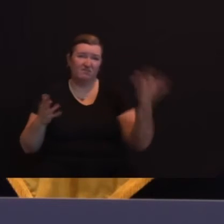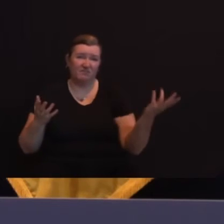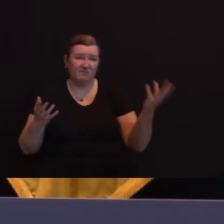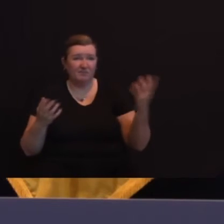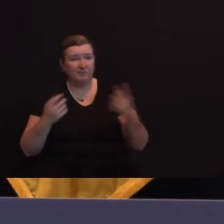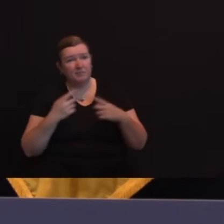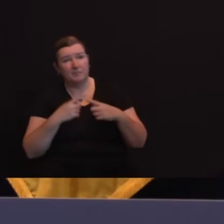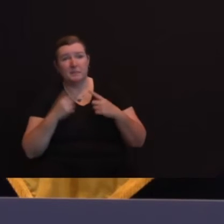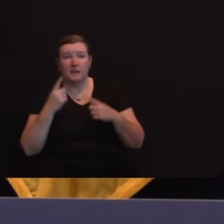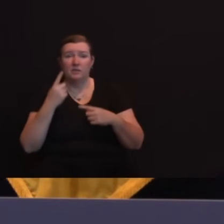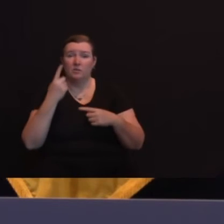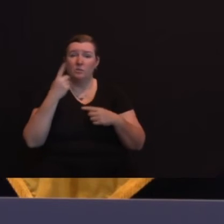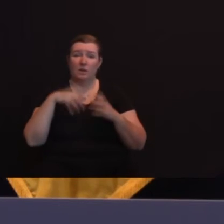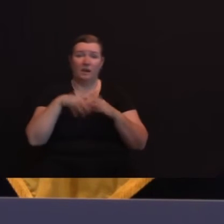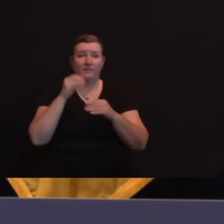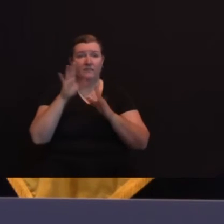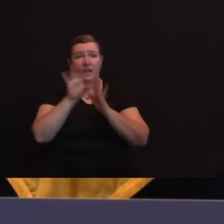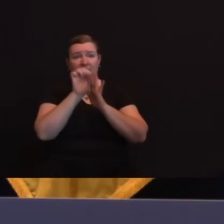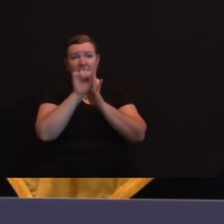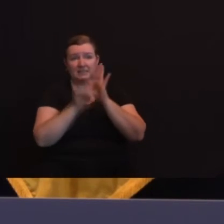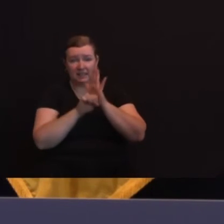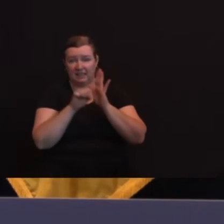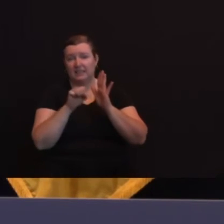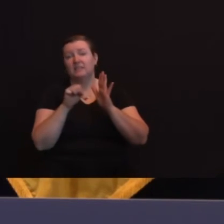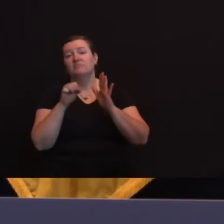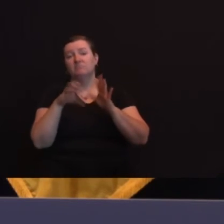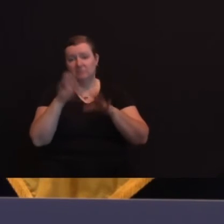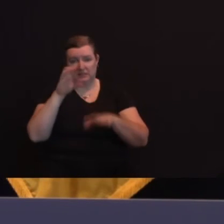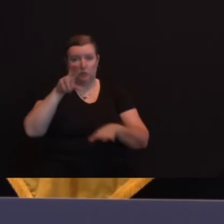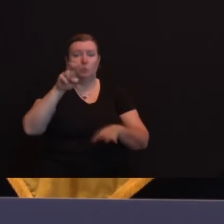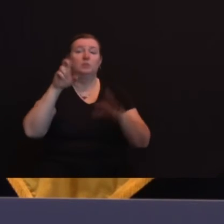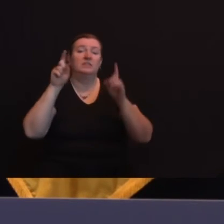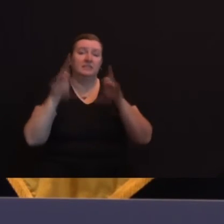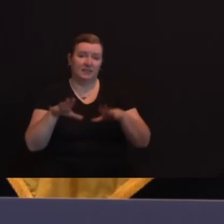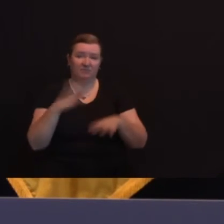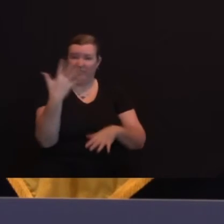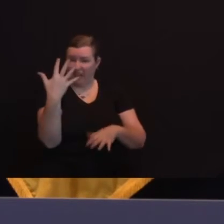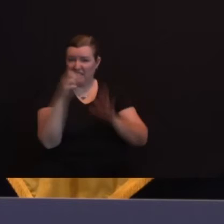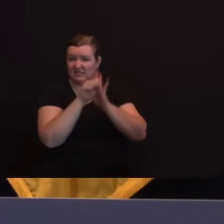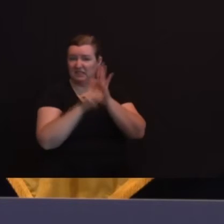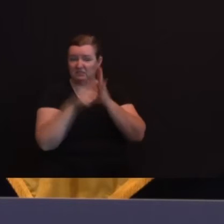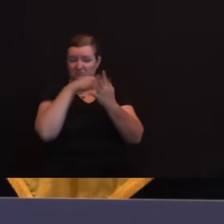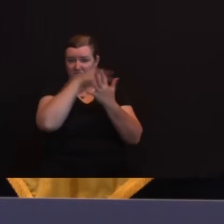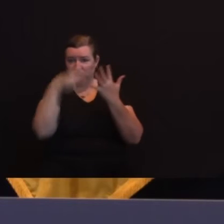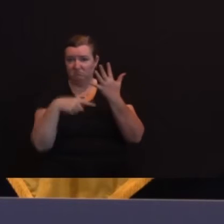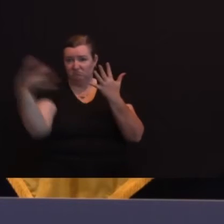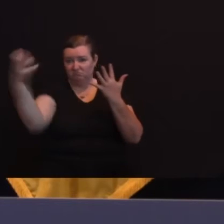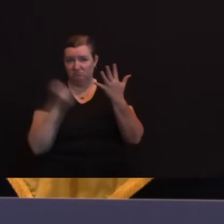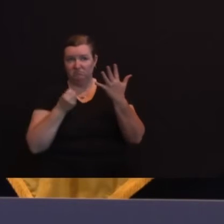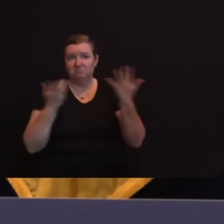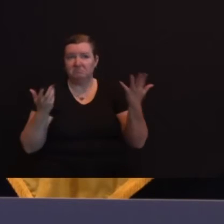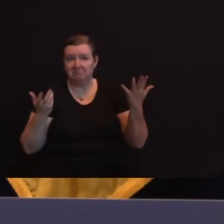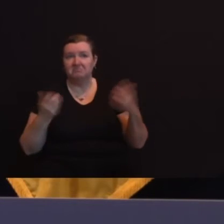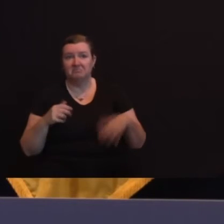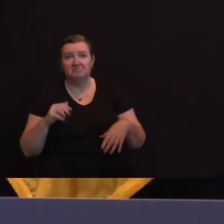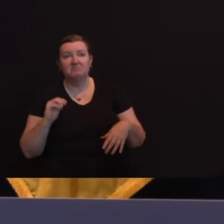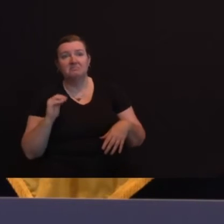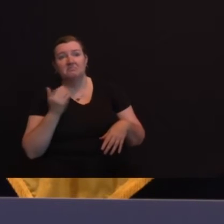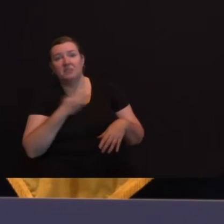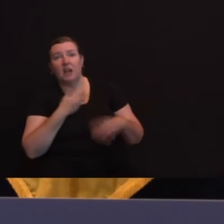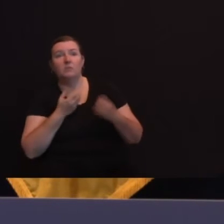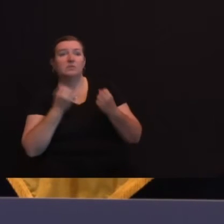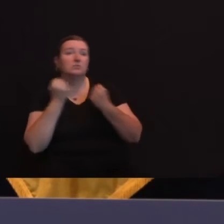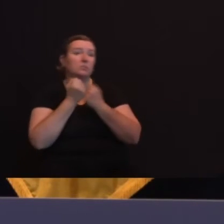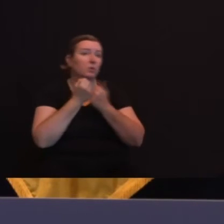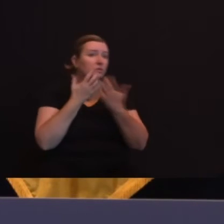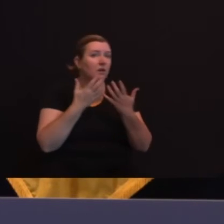states getting the Q Health tests. And again, I want to give a shout out to Admiral Brett Giroir for the help there. So thank you. Let's